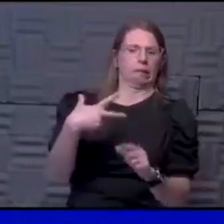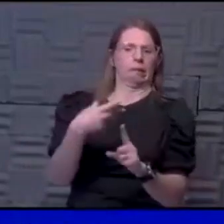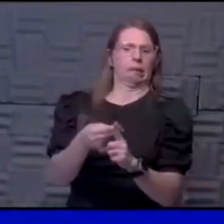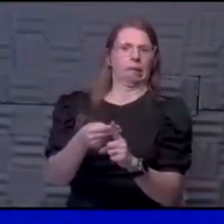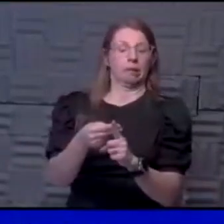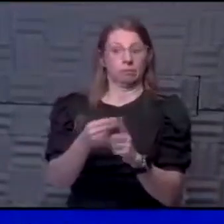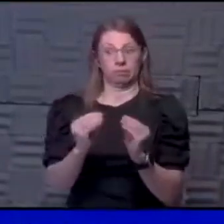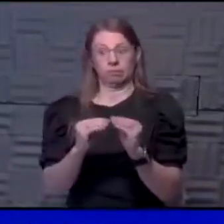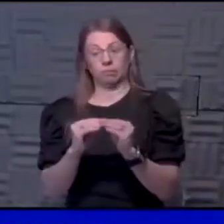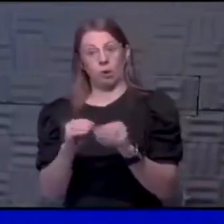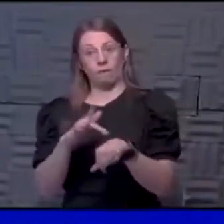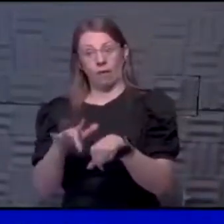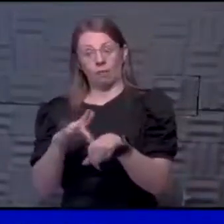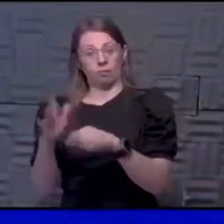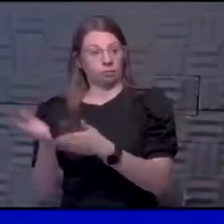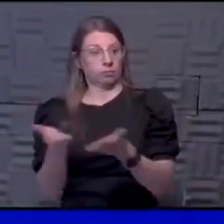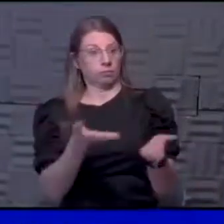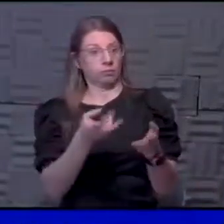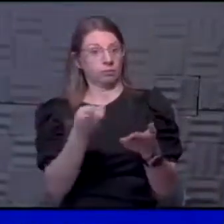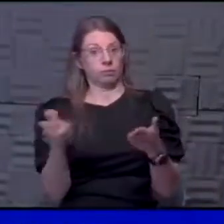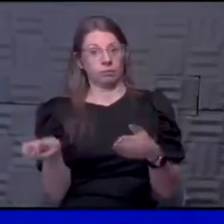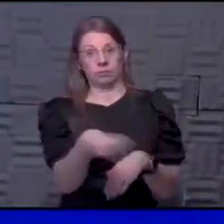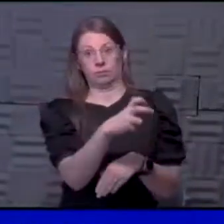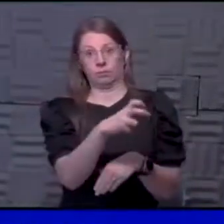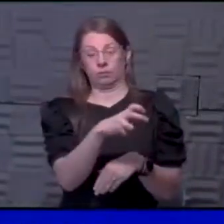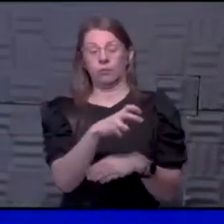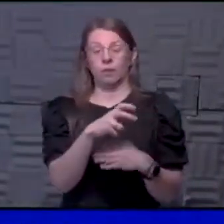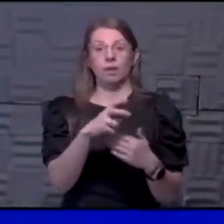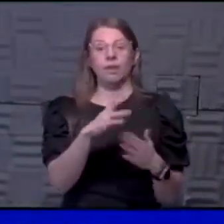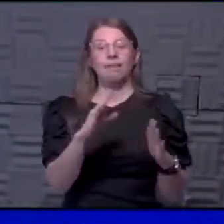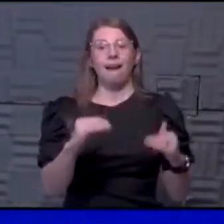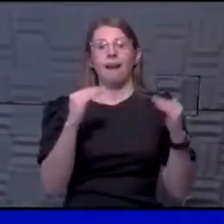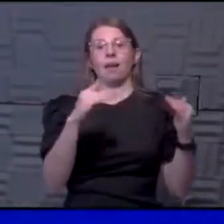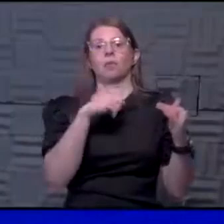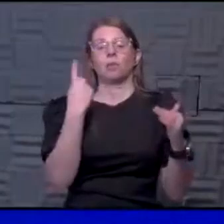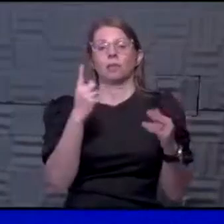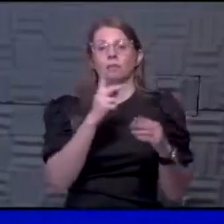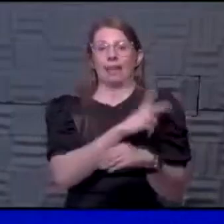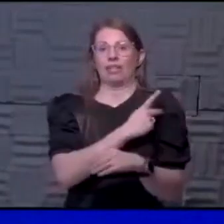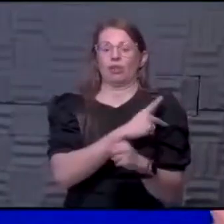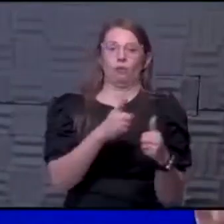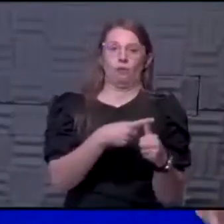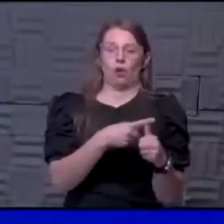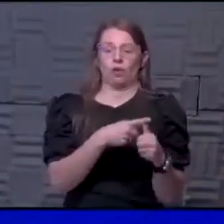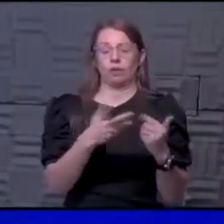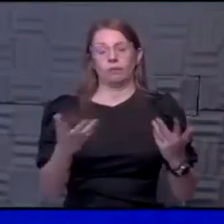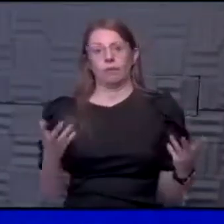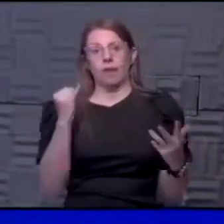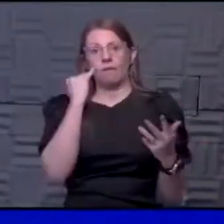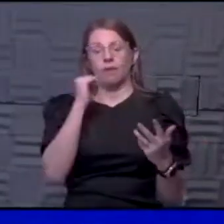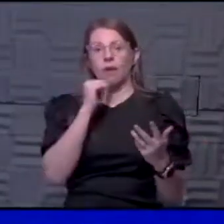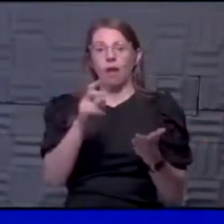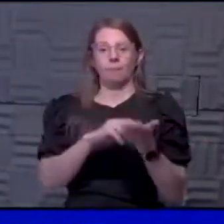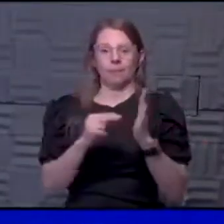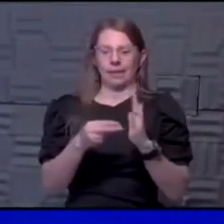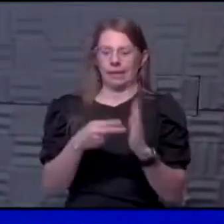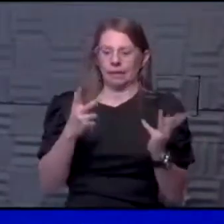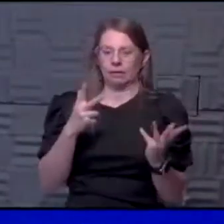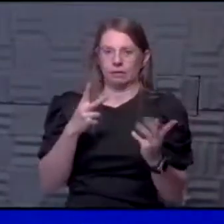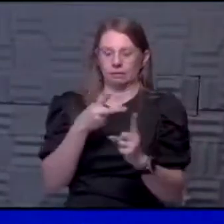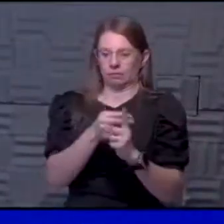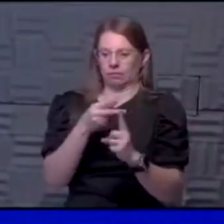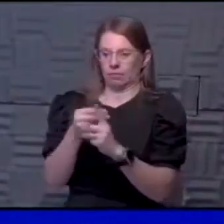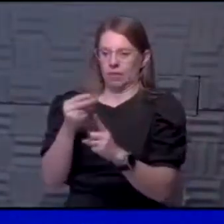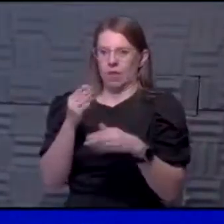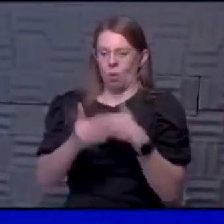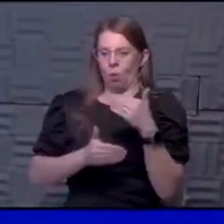therefore they have more vaccine. They want to go give it to others. Well, wait, we got to get the highest risk patients first. Otherwise, we defeat the whole point of vaccinating people